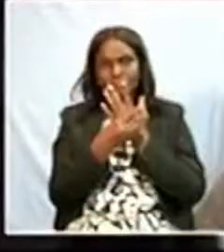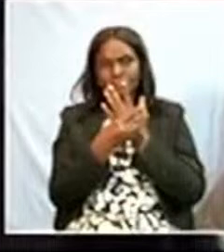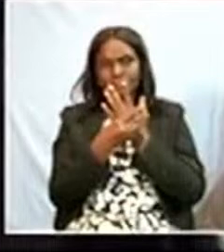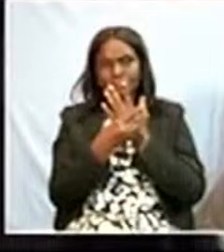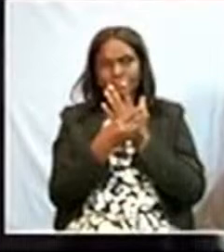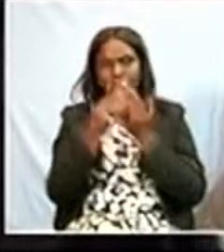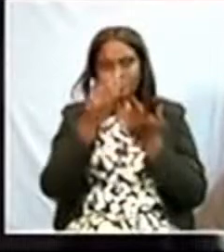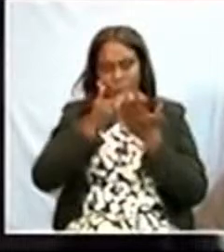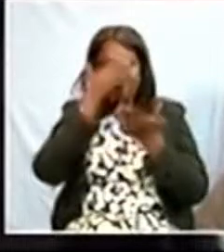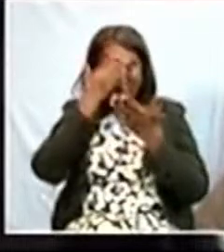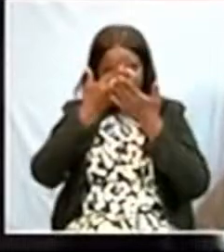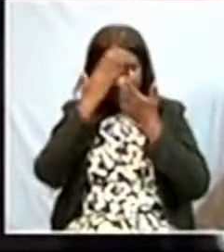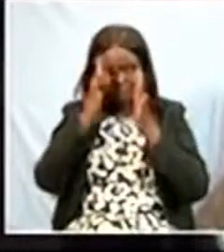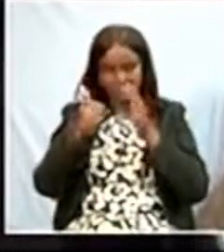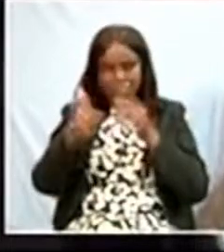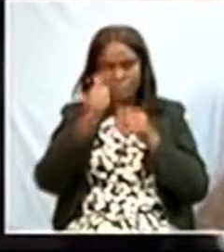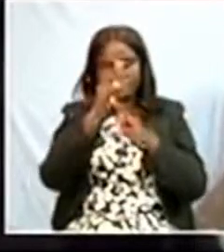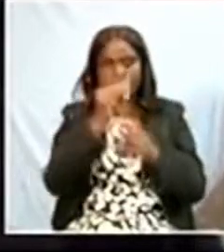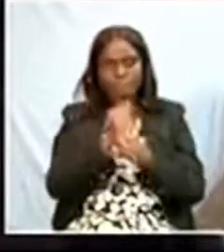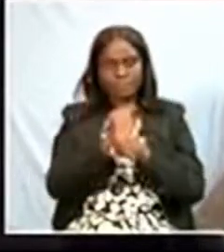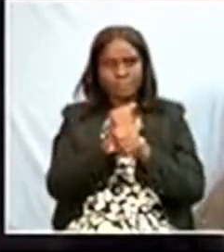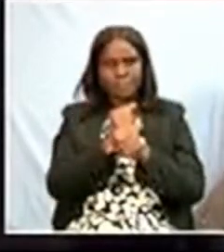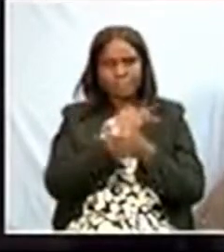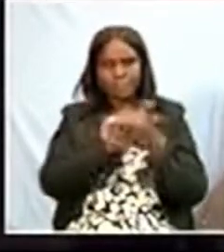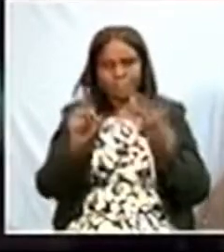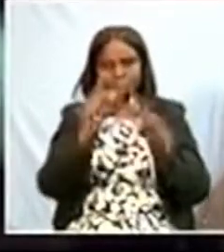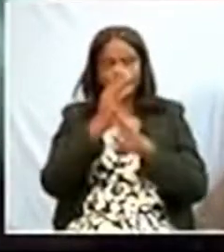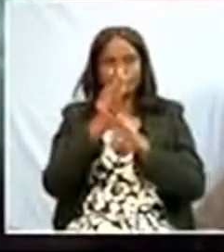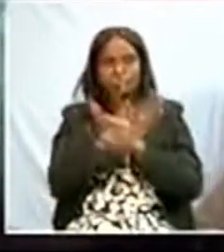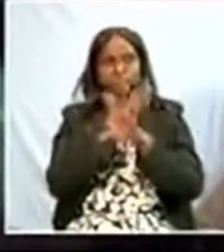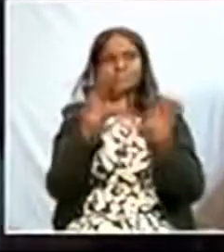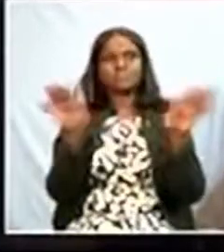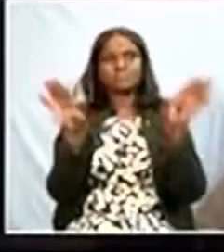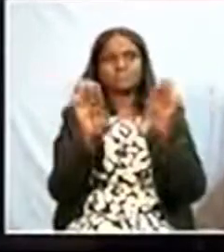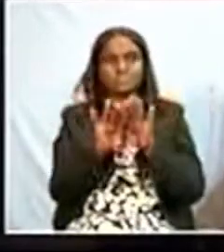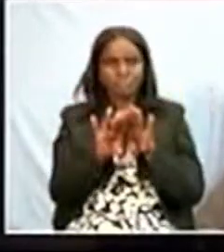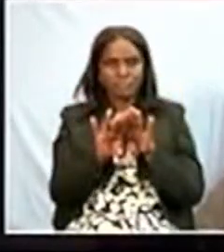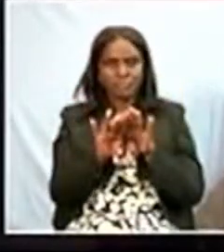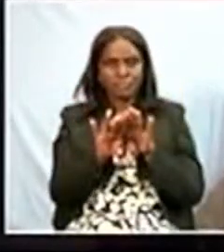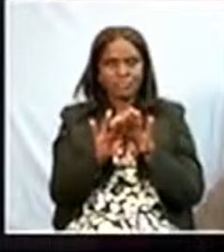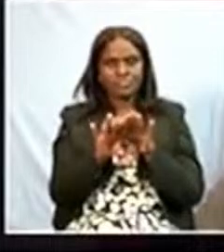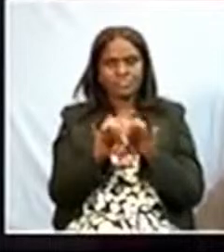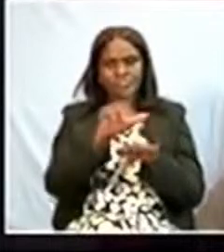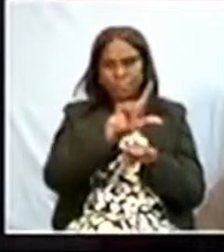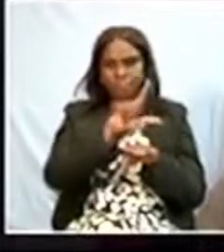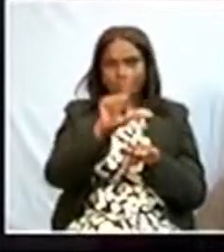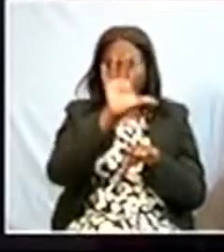Our learners, they receive a week before closure. This